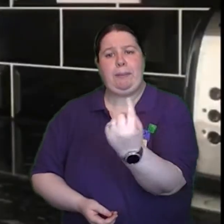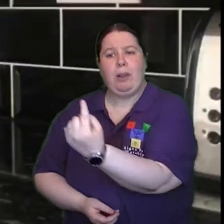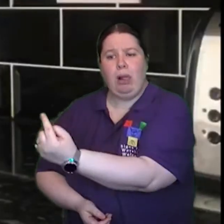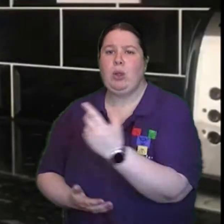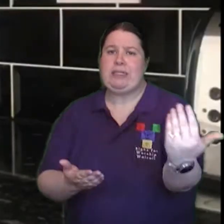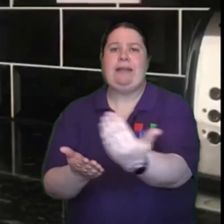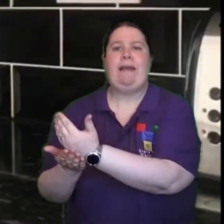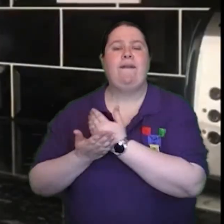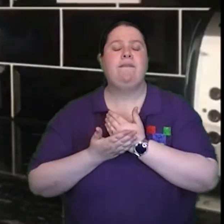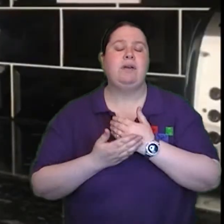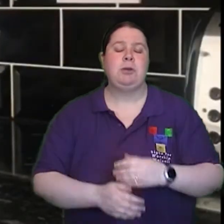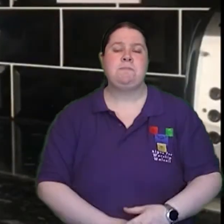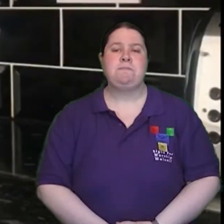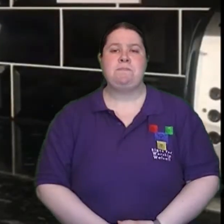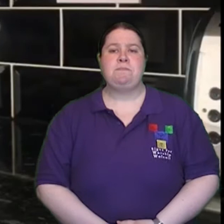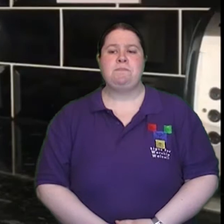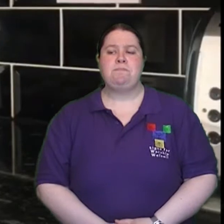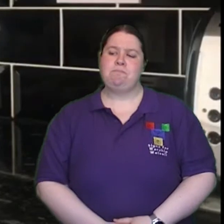safe.